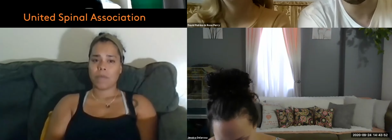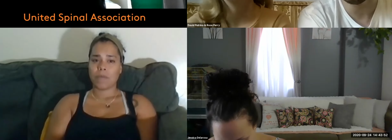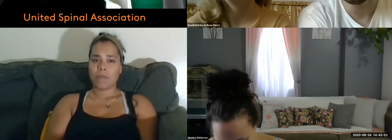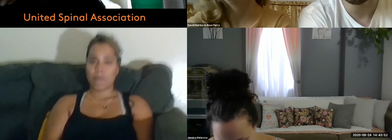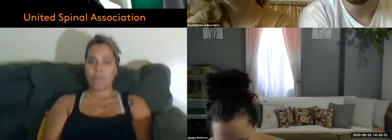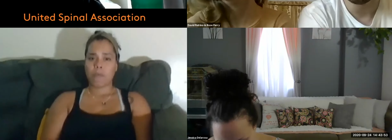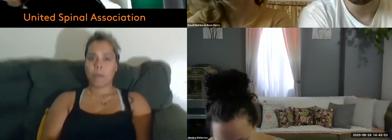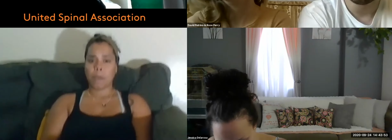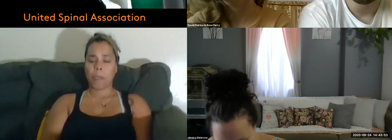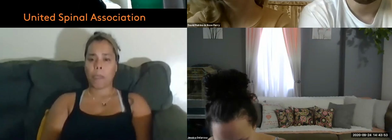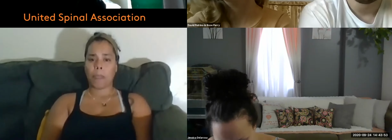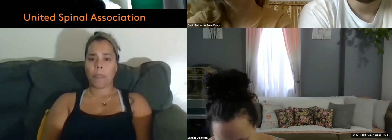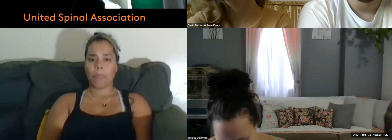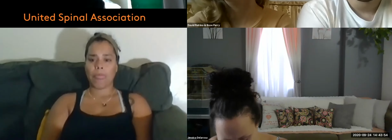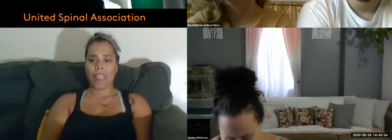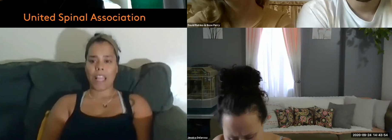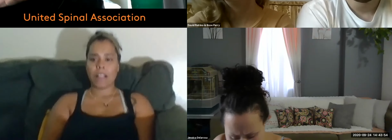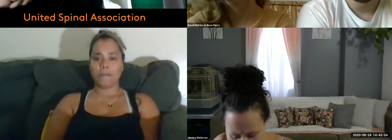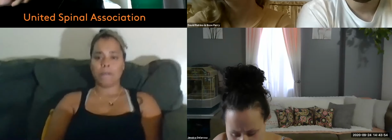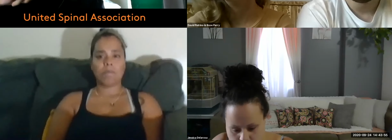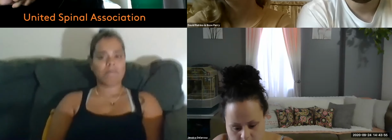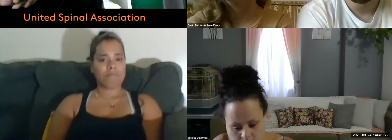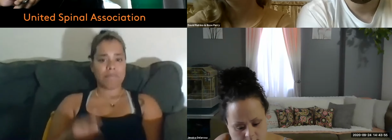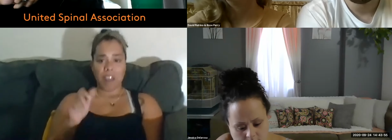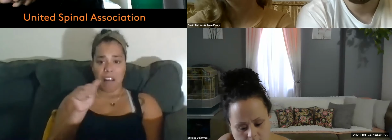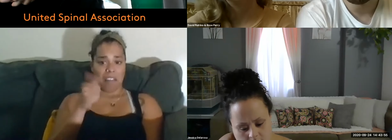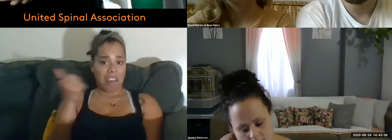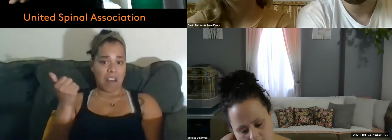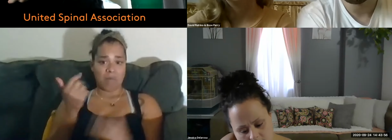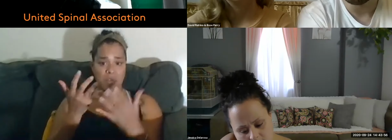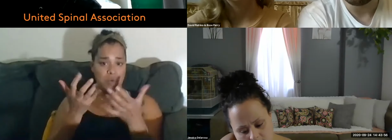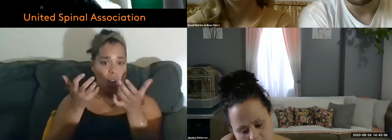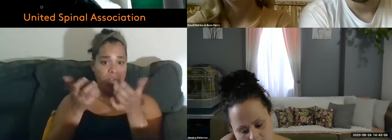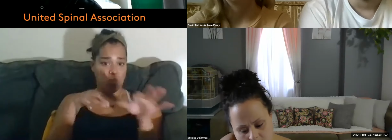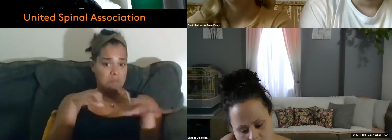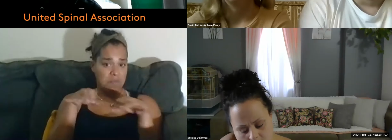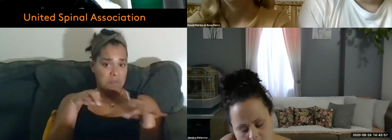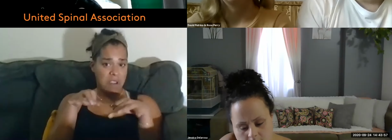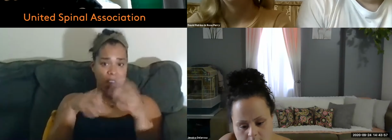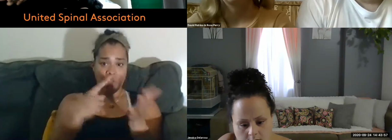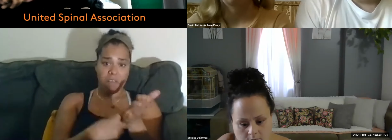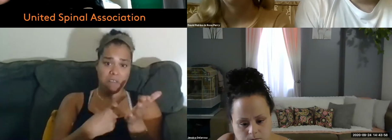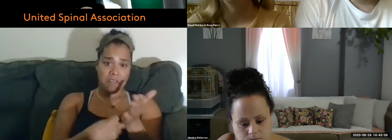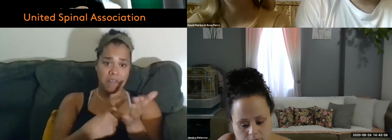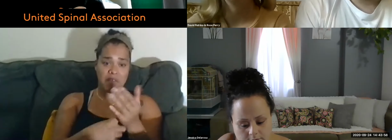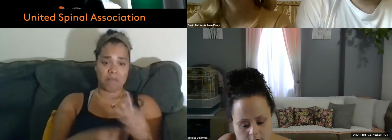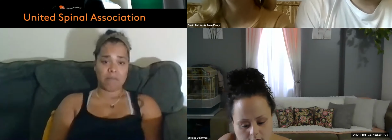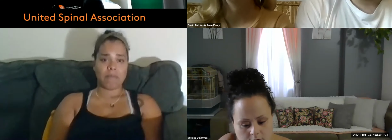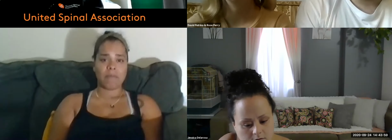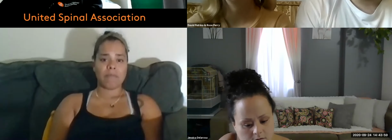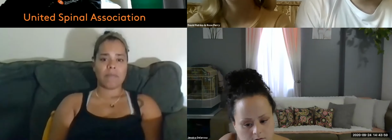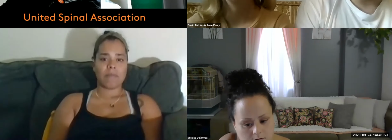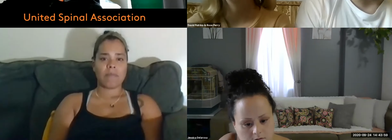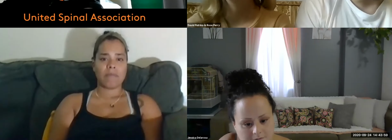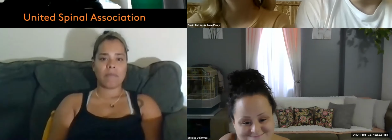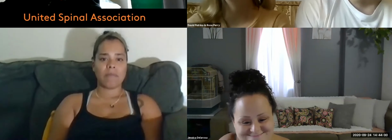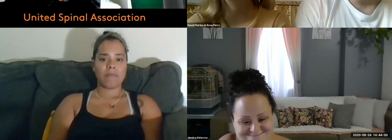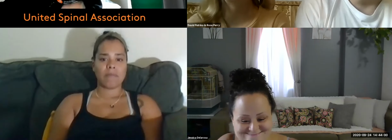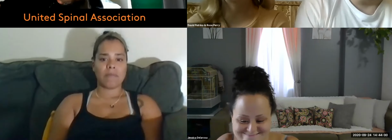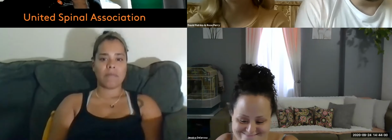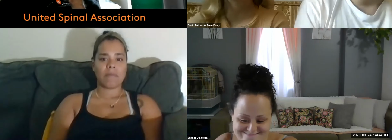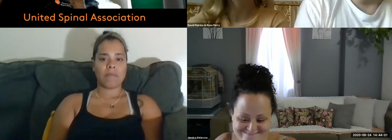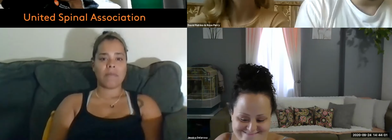What else? Anything else you want to cover, David? How about I talk a little bit about gaming and